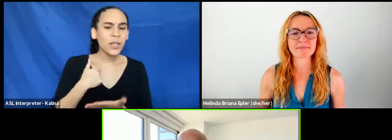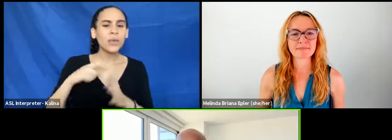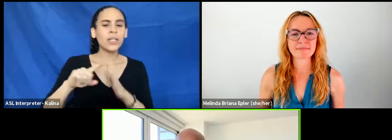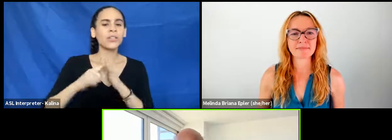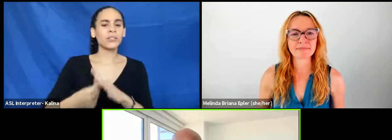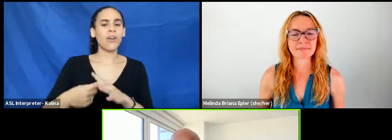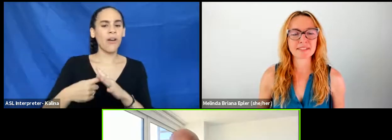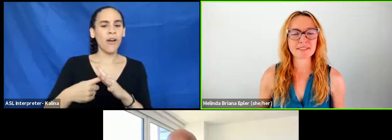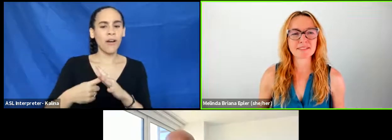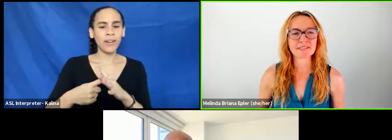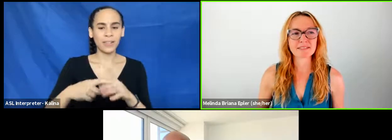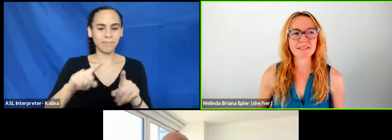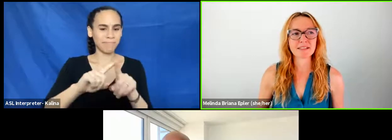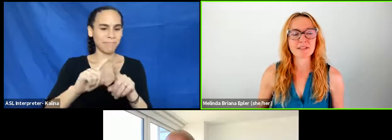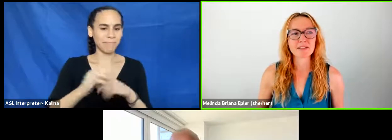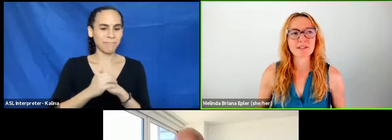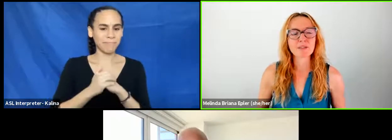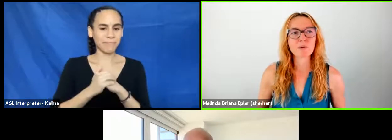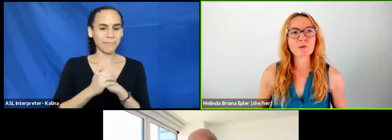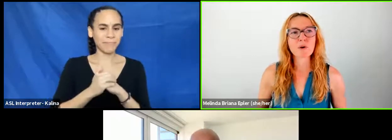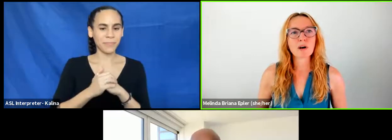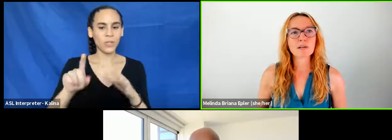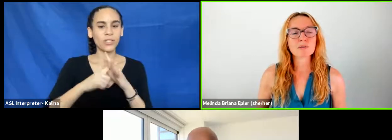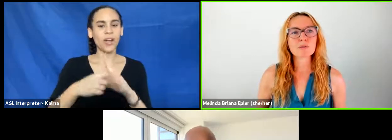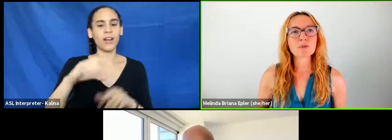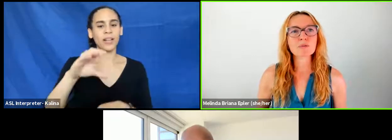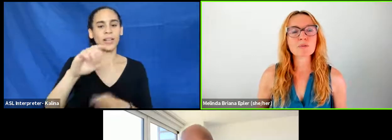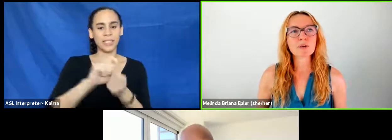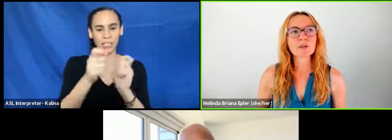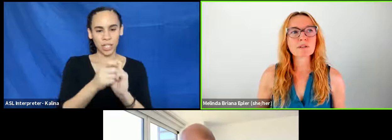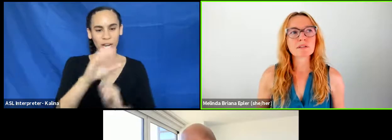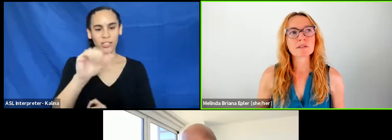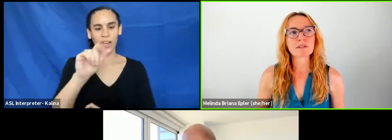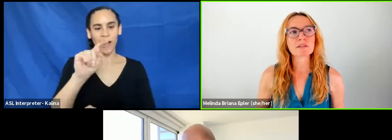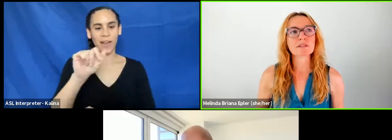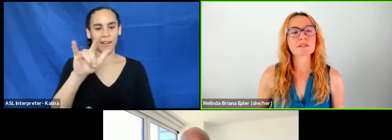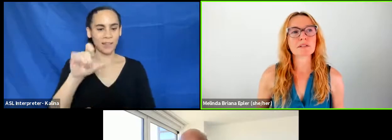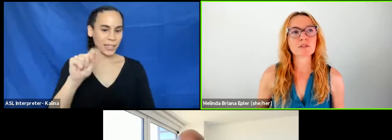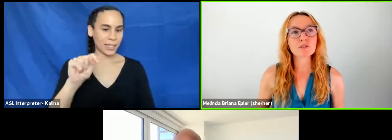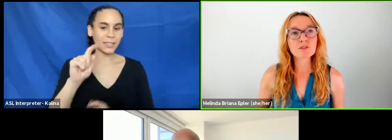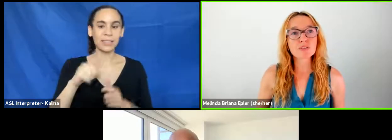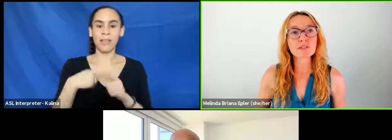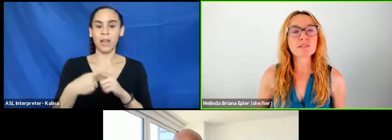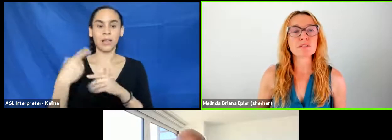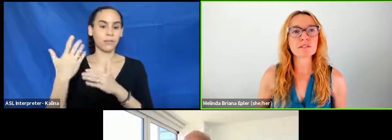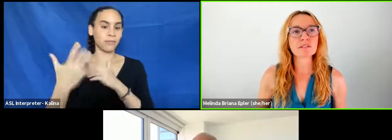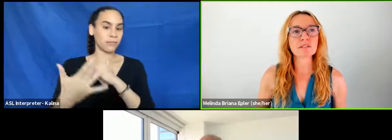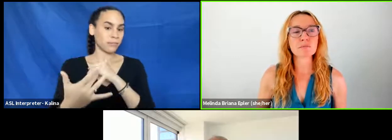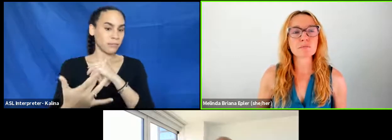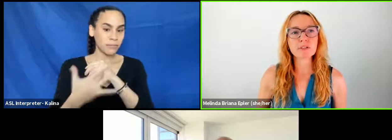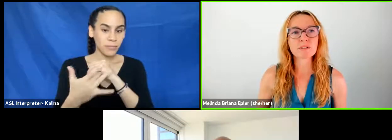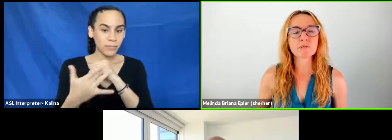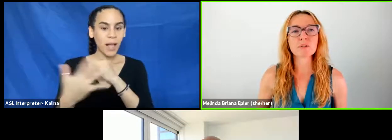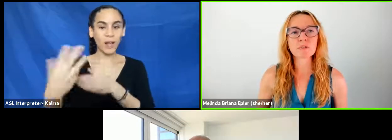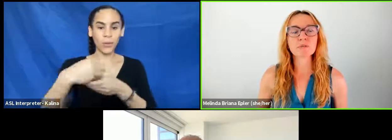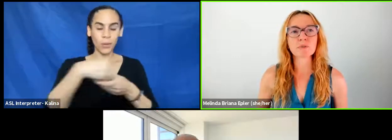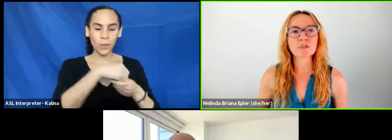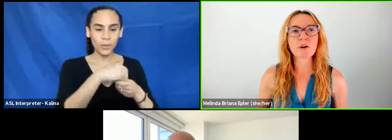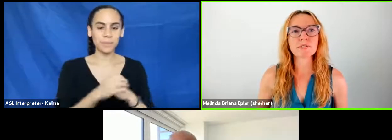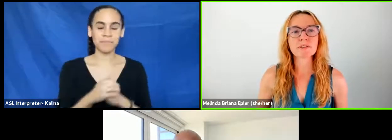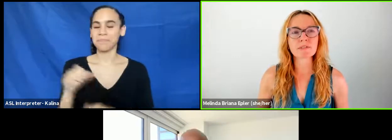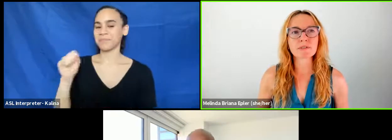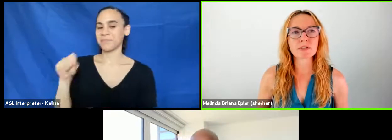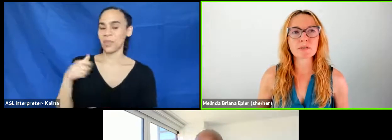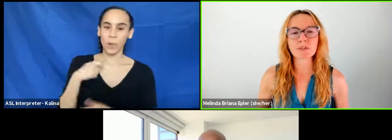Conference. Yeah. So we've been working on tech inclusion and bringing that,